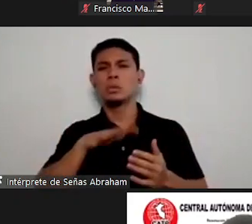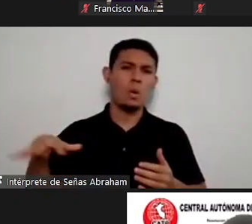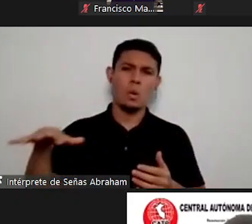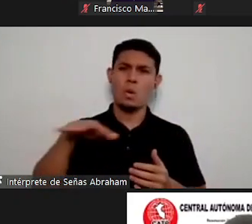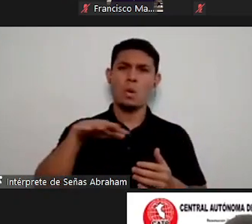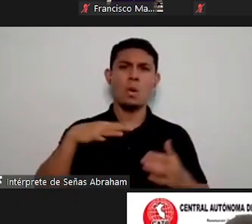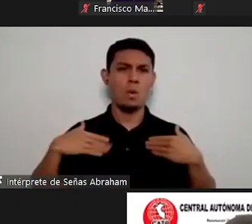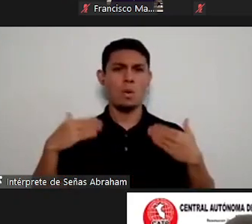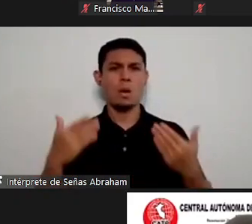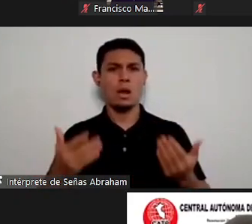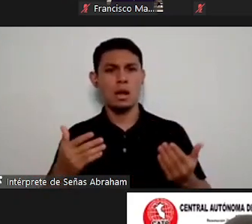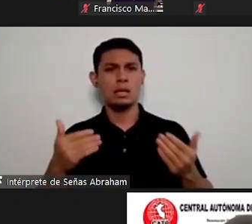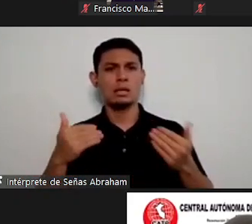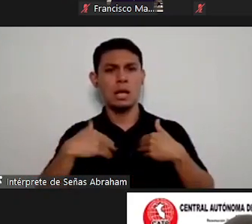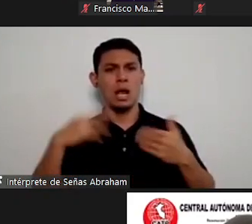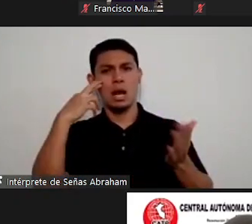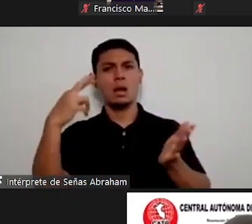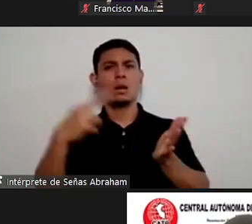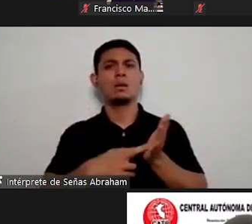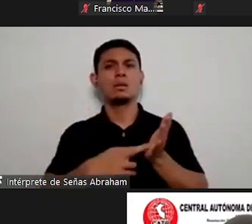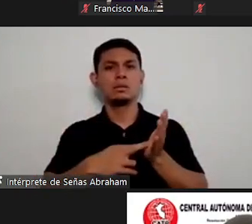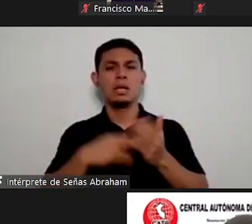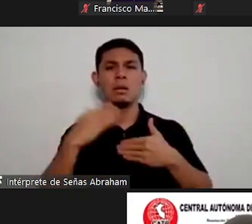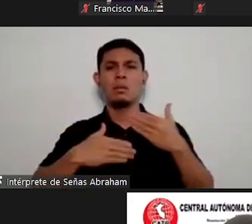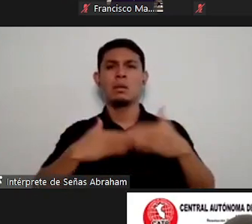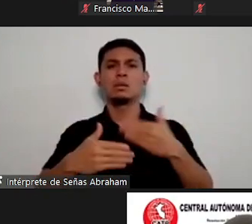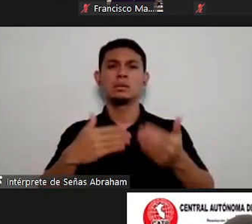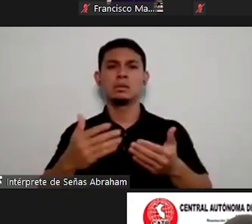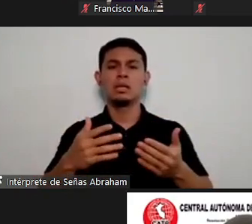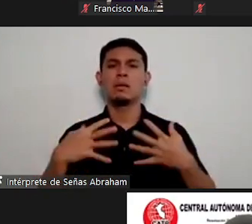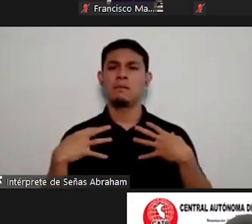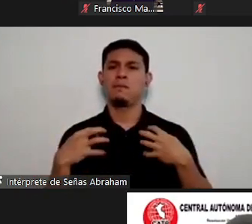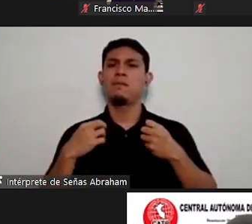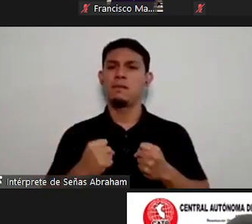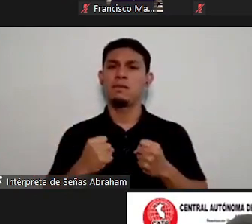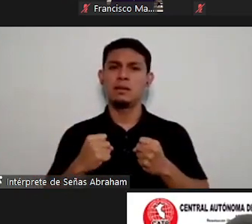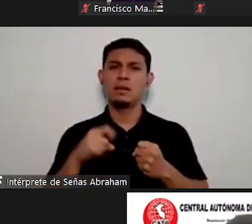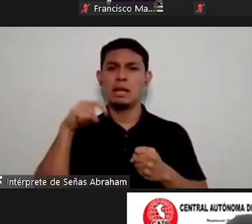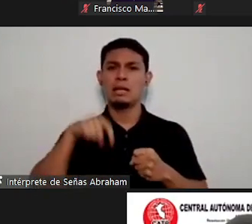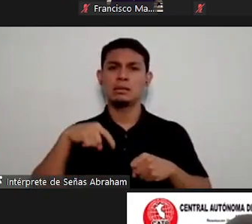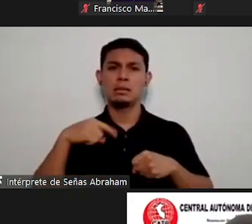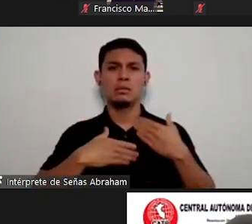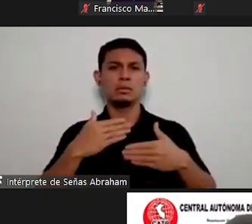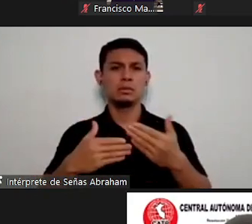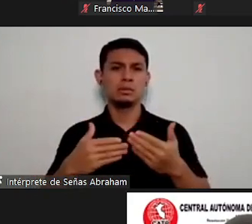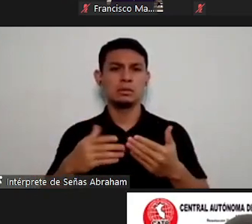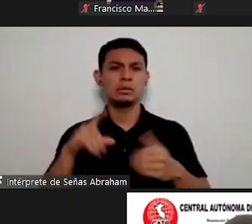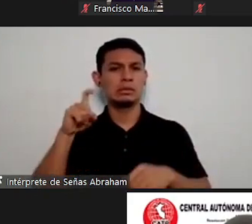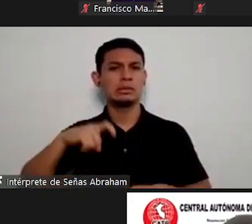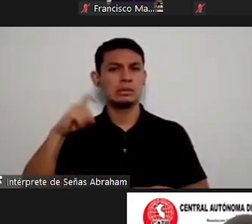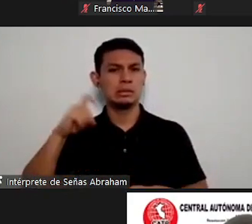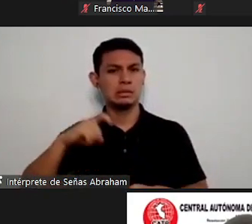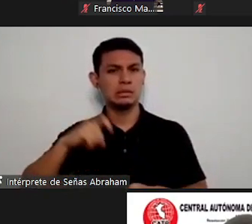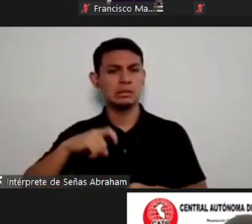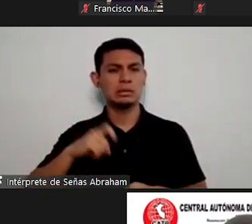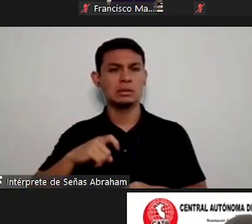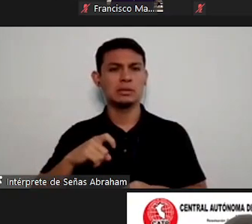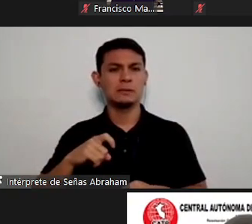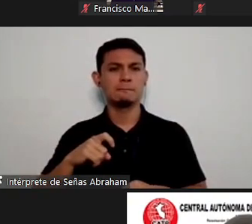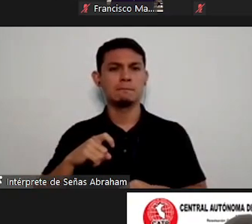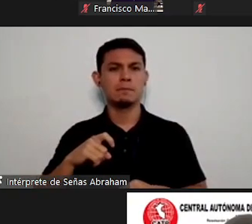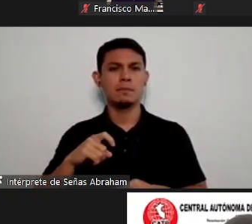as well where we can all have and recognize each other in this process of strengthening this process